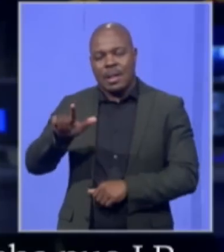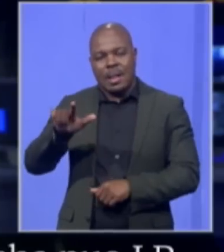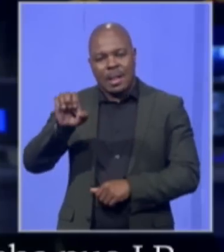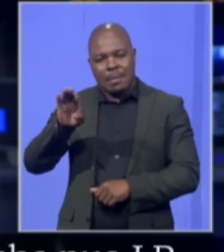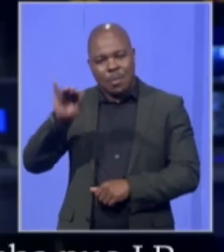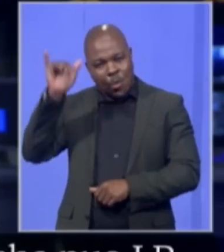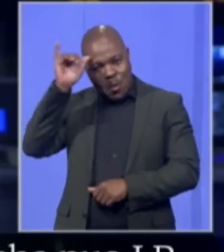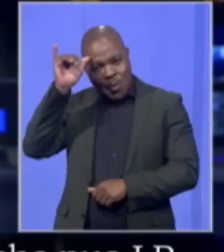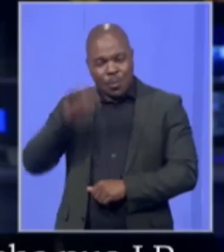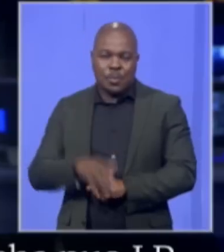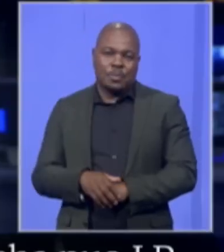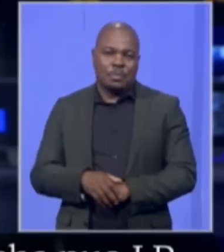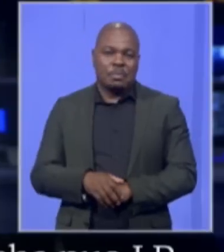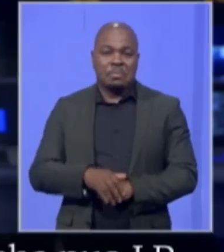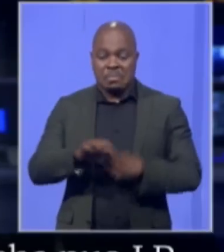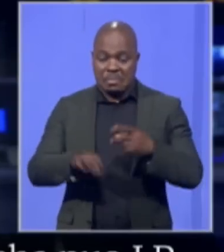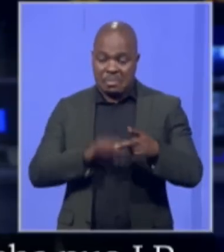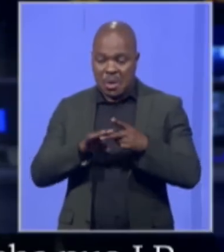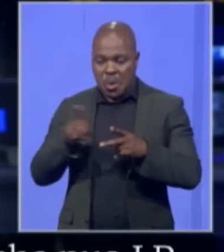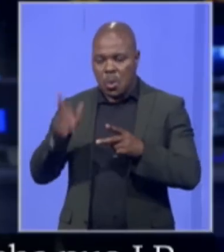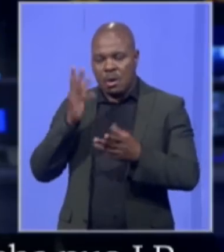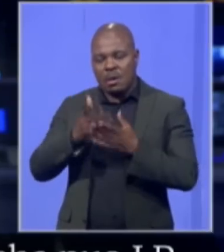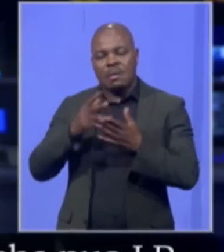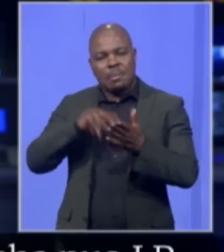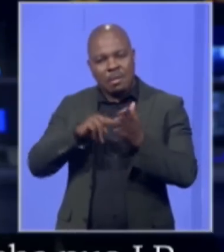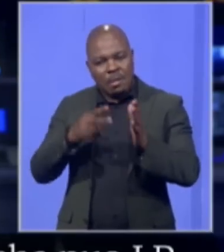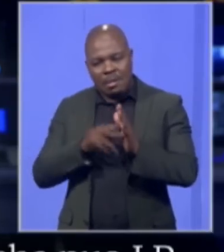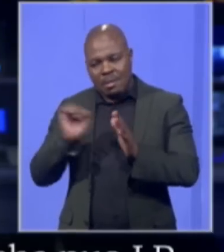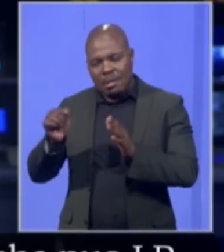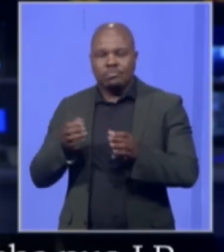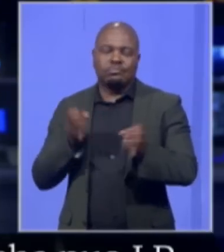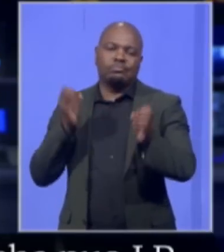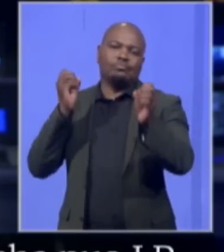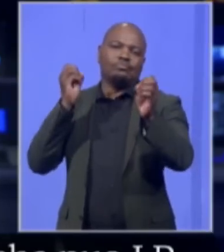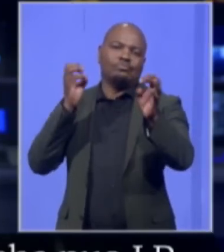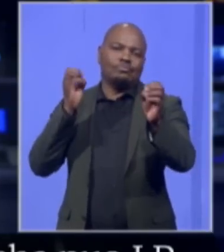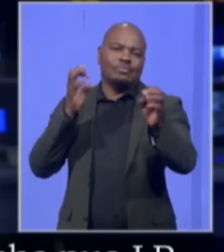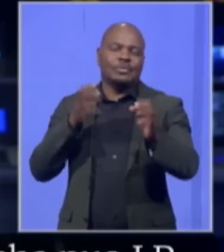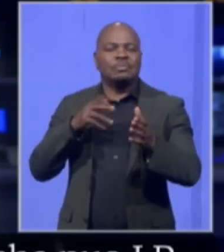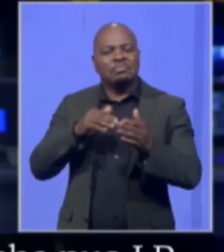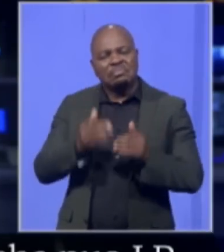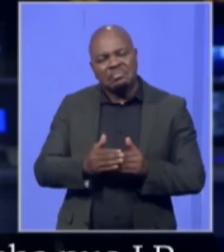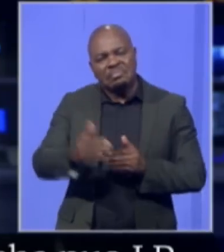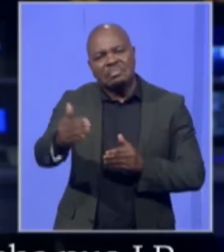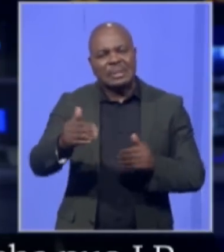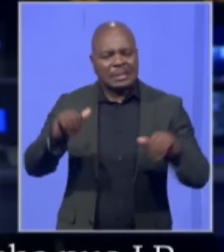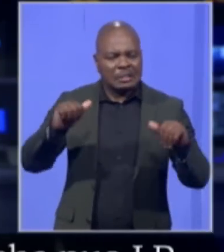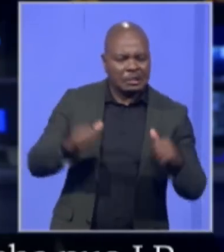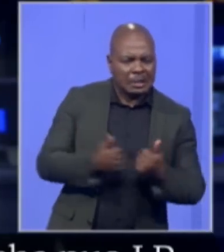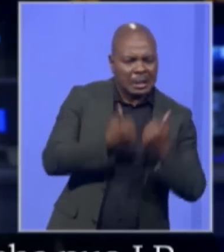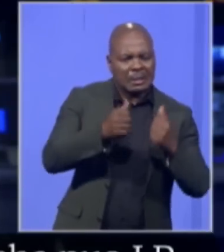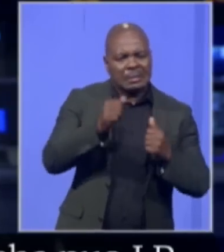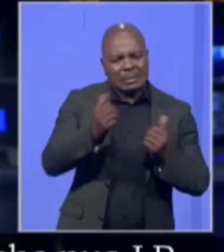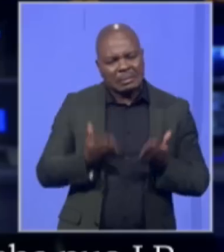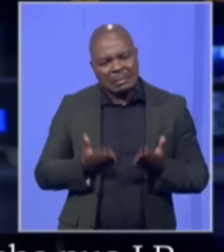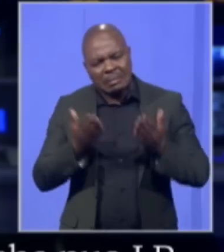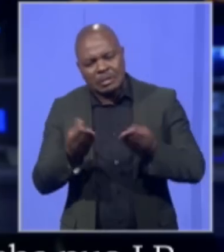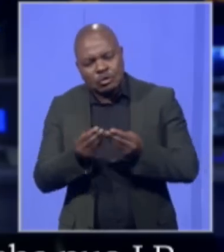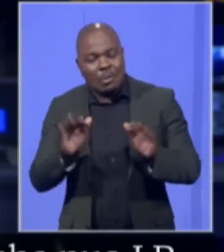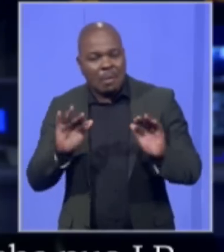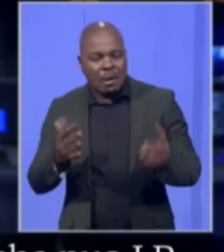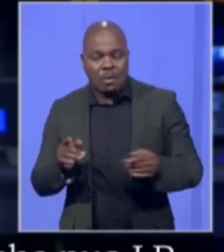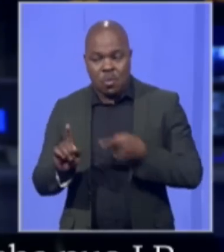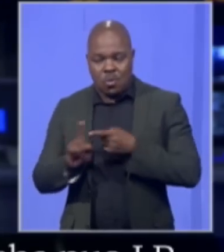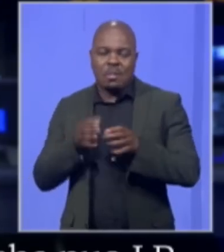kgomo, mme ho lebeletswe hore a fane ka moralo wa tsamaiso ya hae wa hore o tlilo rarolla jwang diphephetso tsa phano ya ditshebeletso.